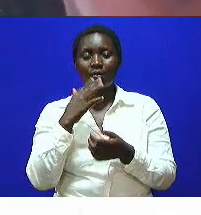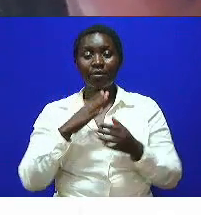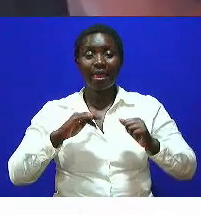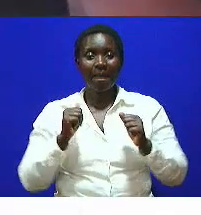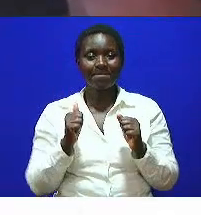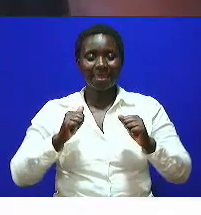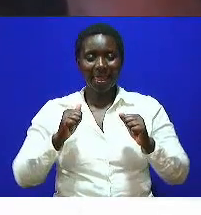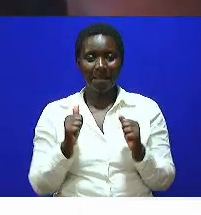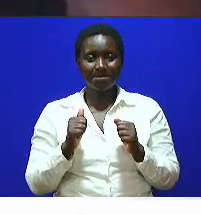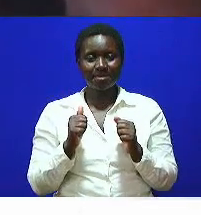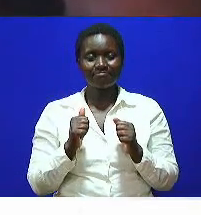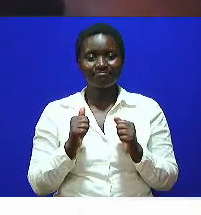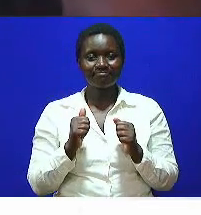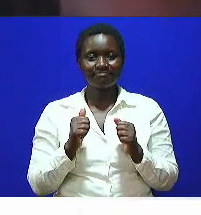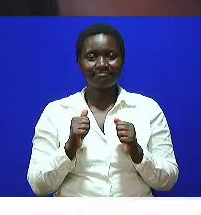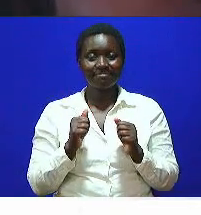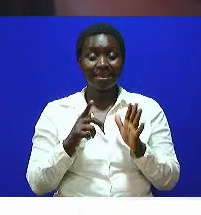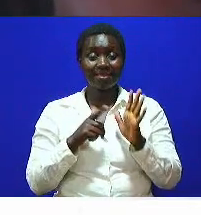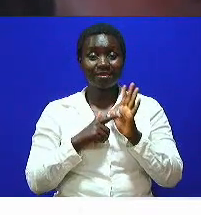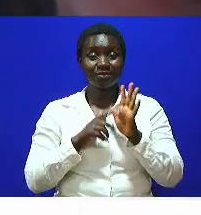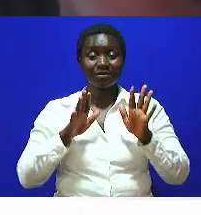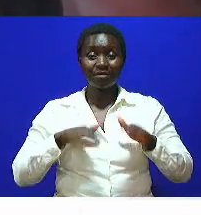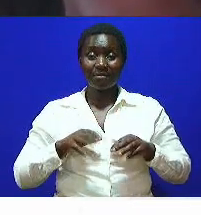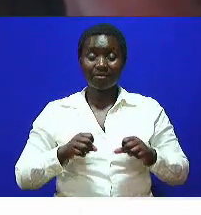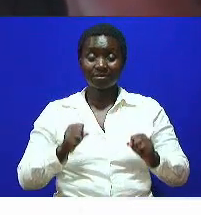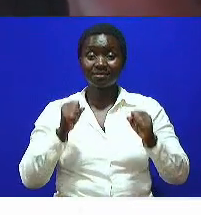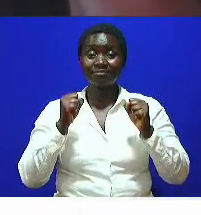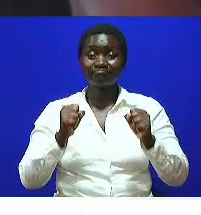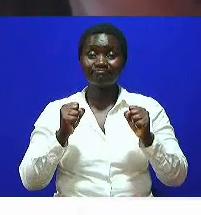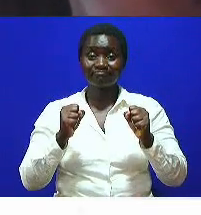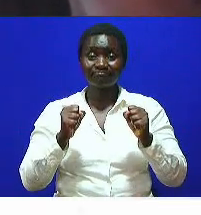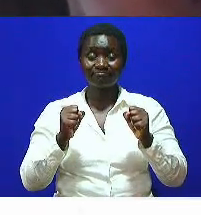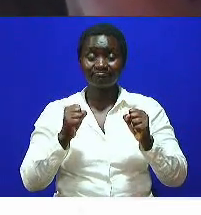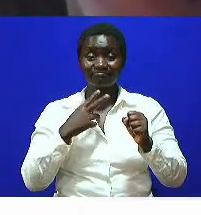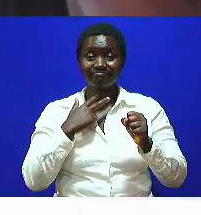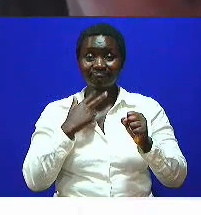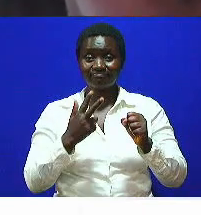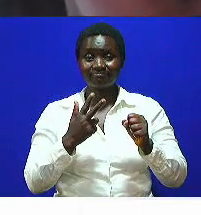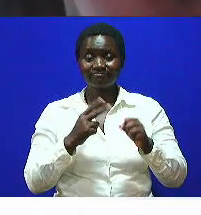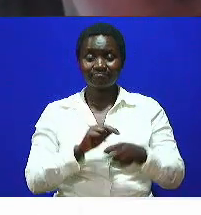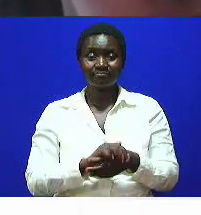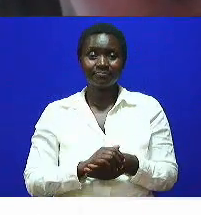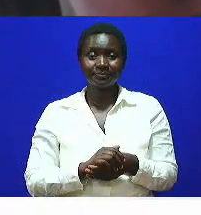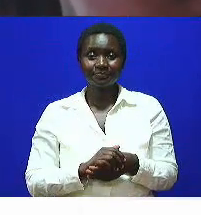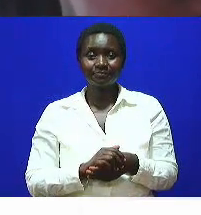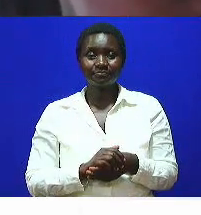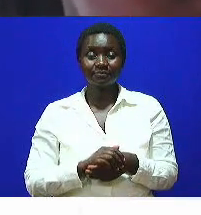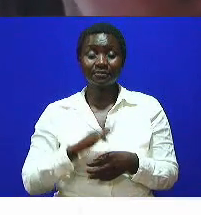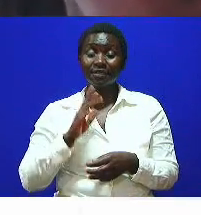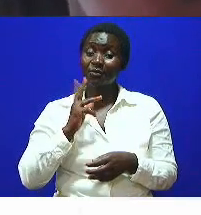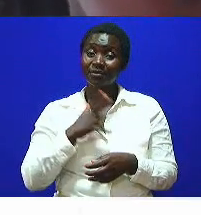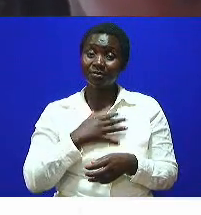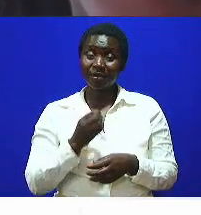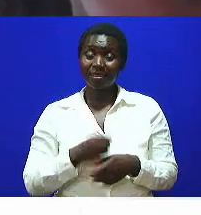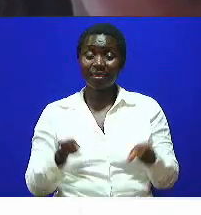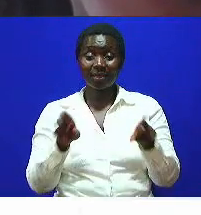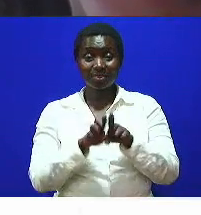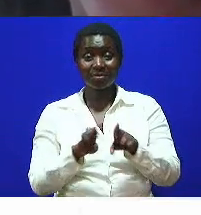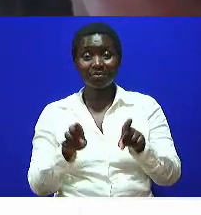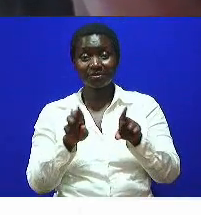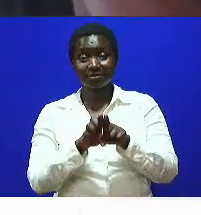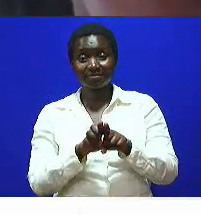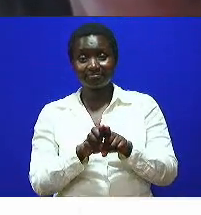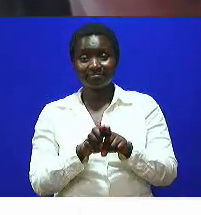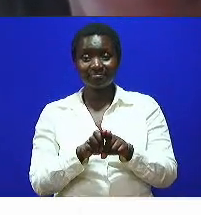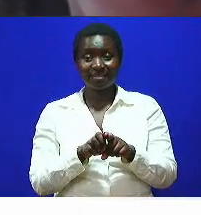want to echo that a woman is a strength, a woman is a voice, and we want to also to in the